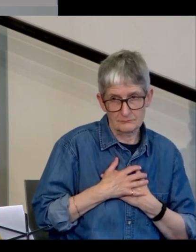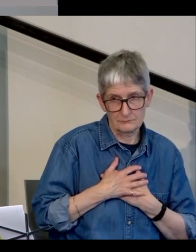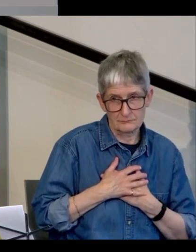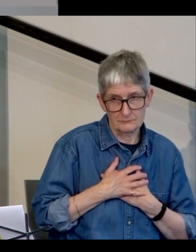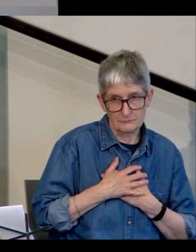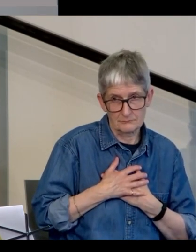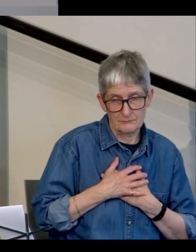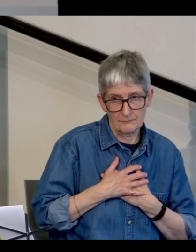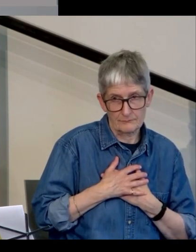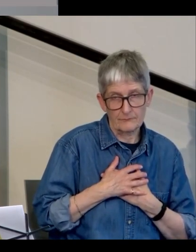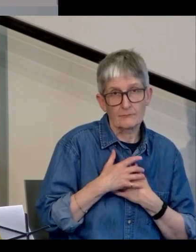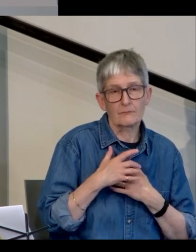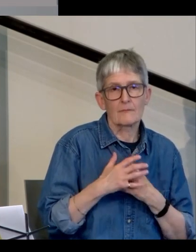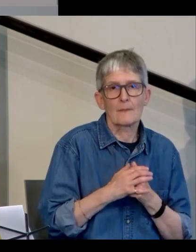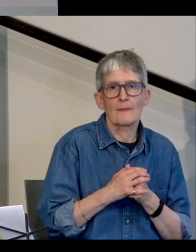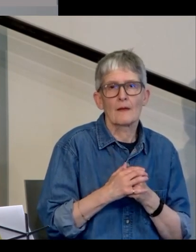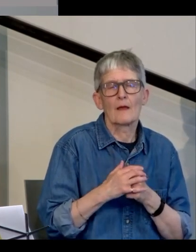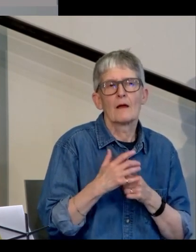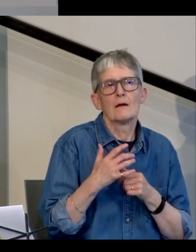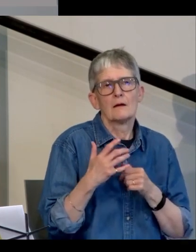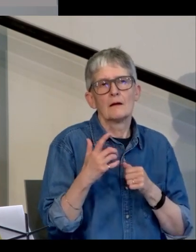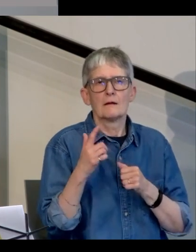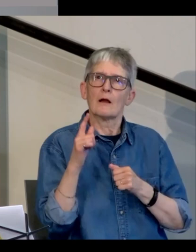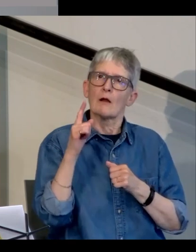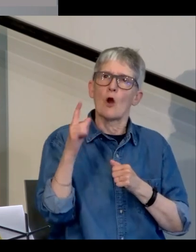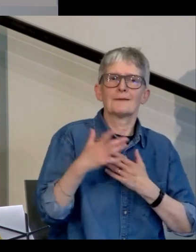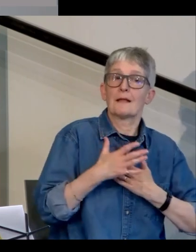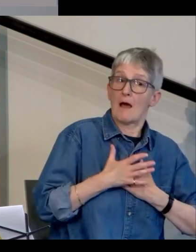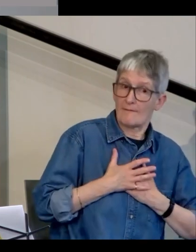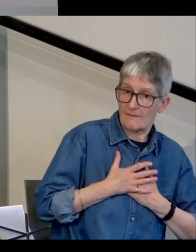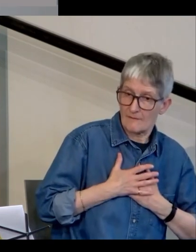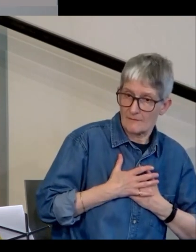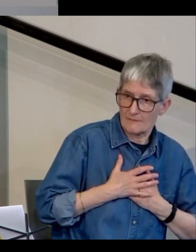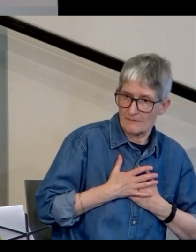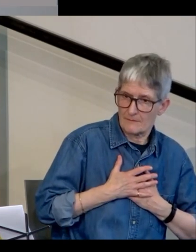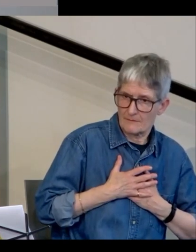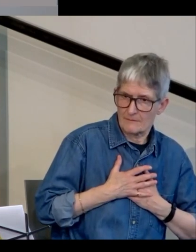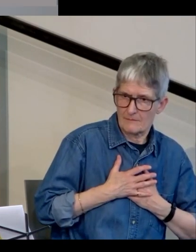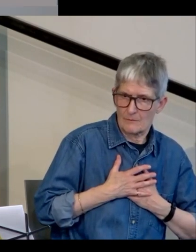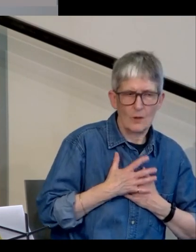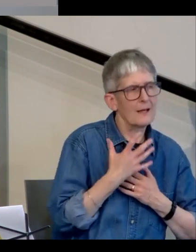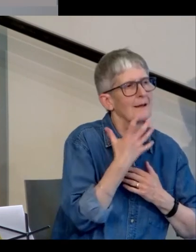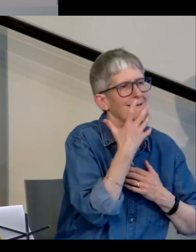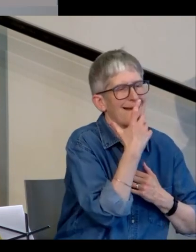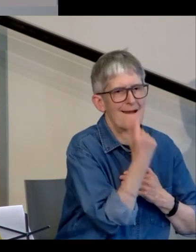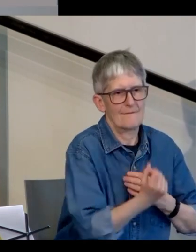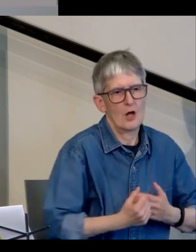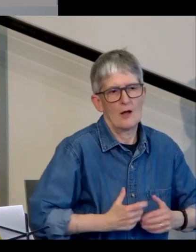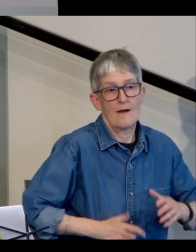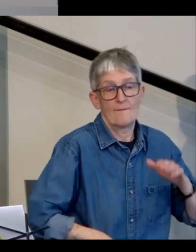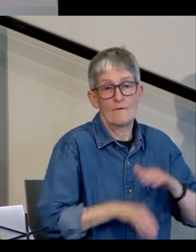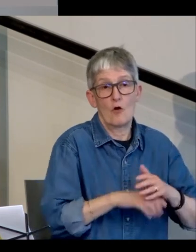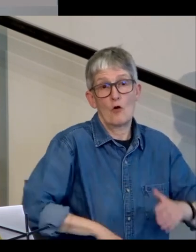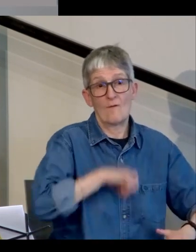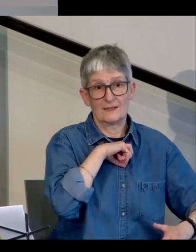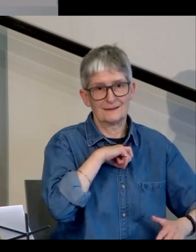John's deep understanding of God's love for him gave him total confidence in God. And we see